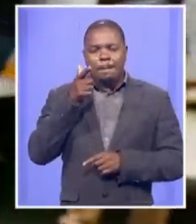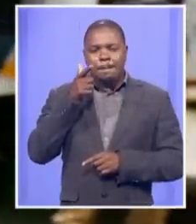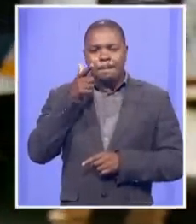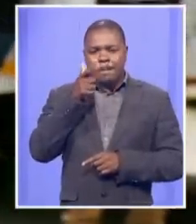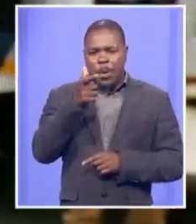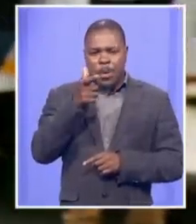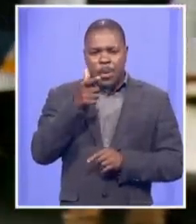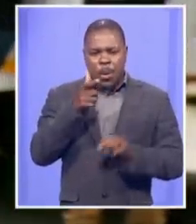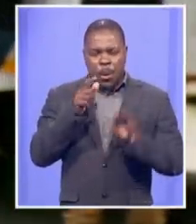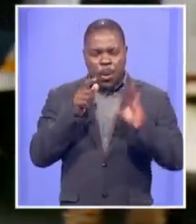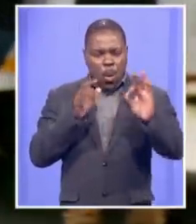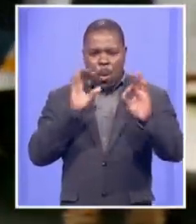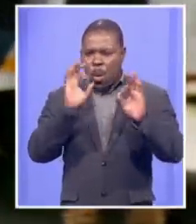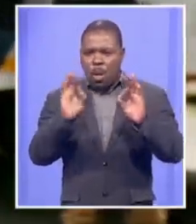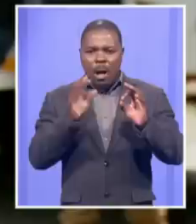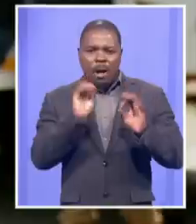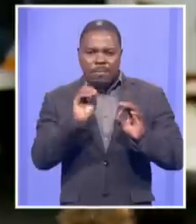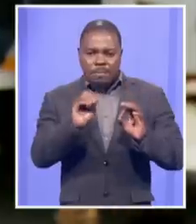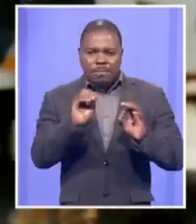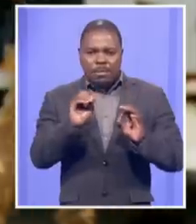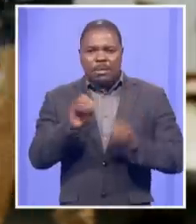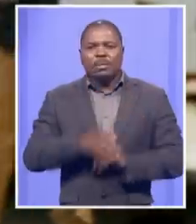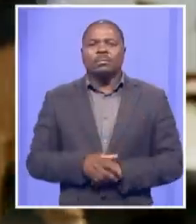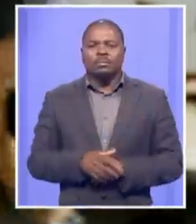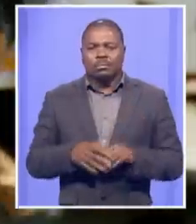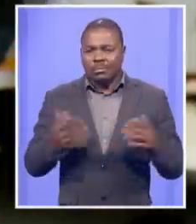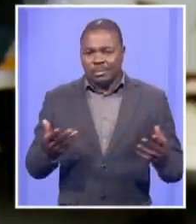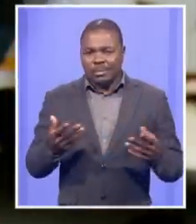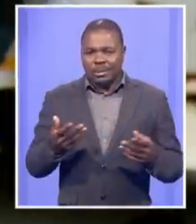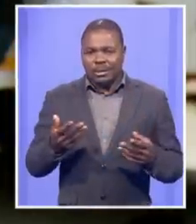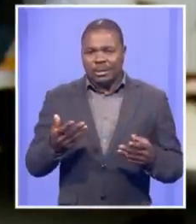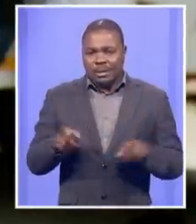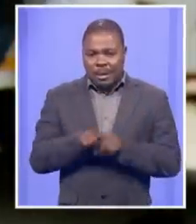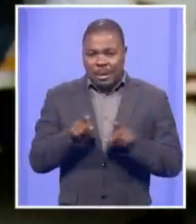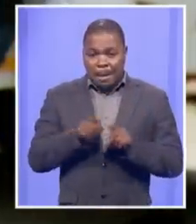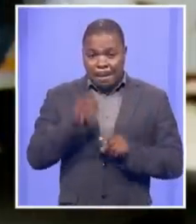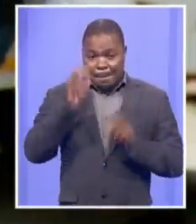two bullet exits where bullets have made their way through that particular